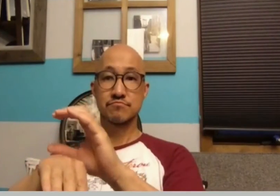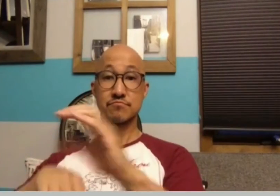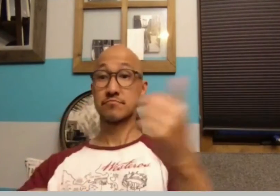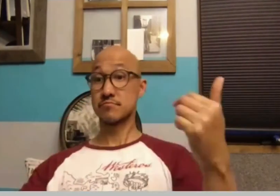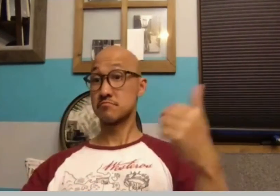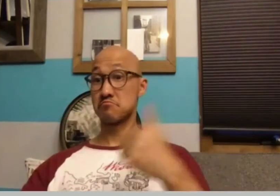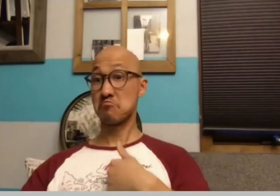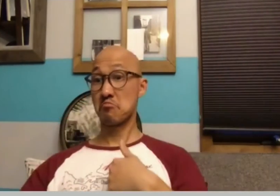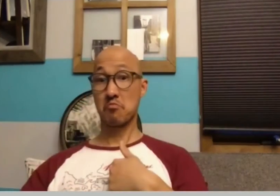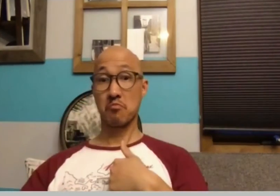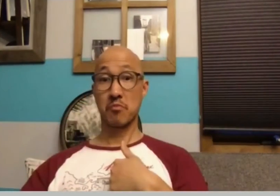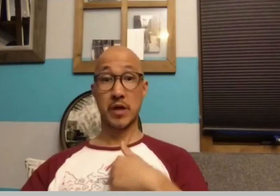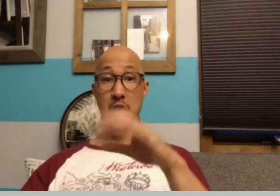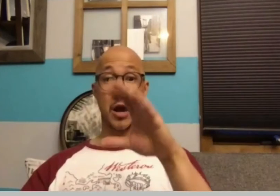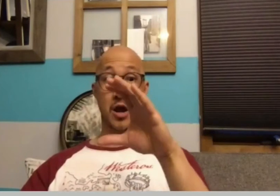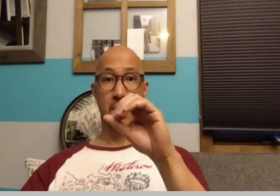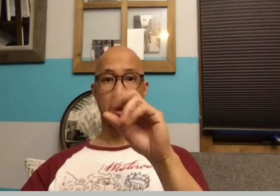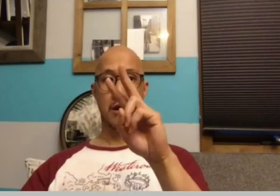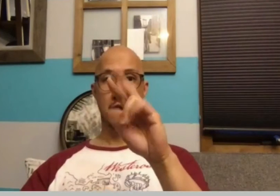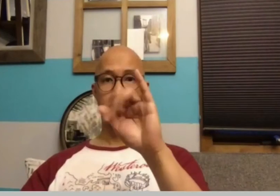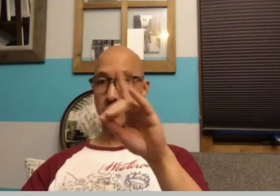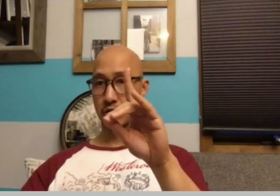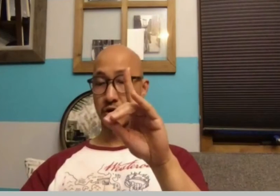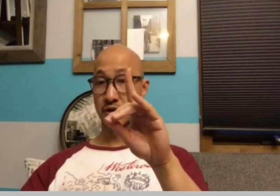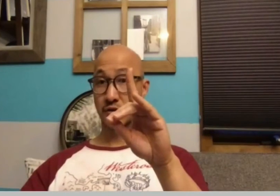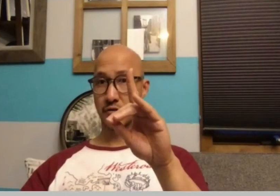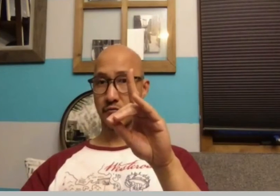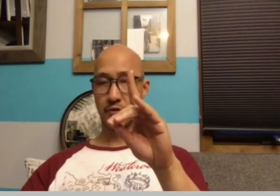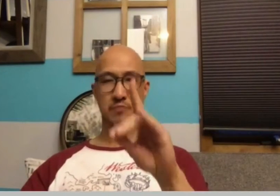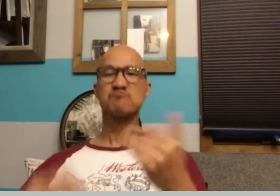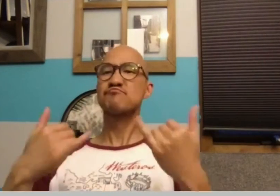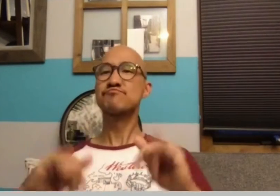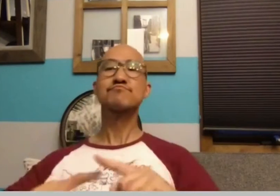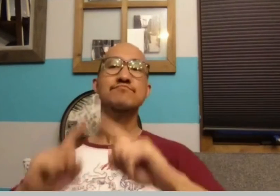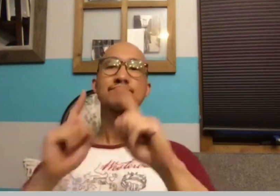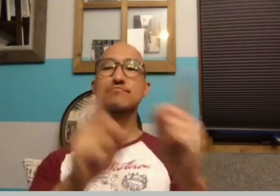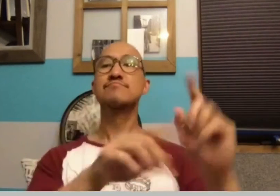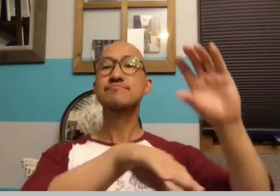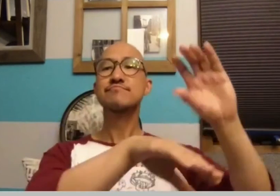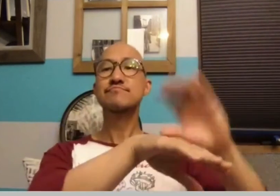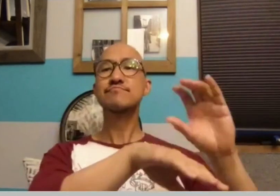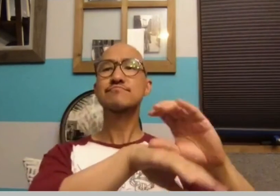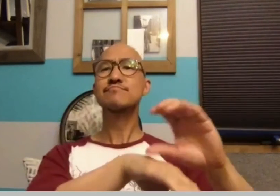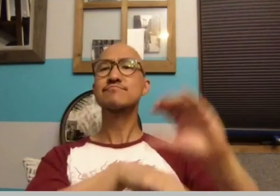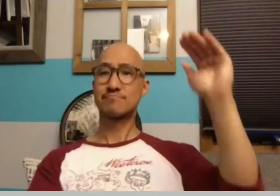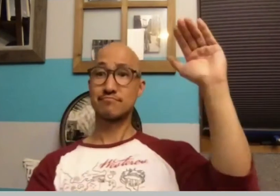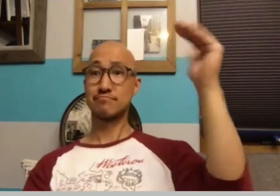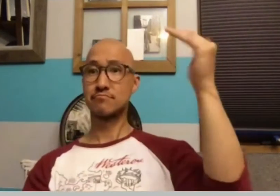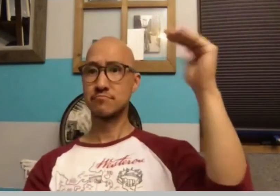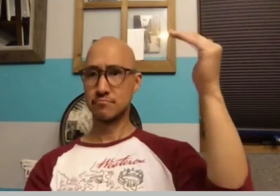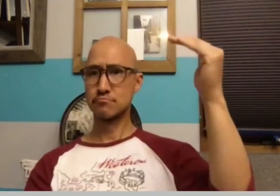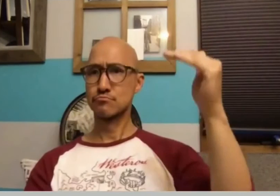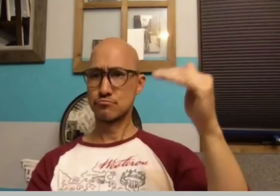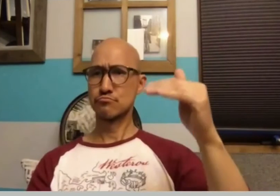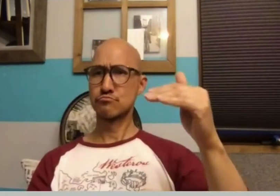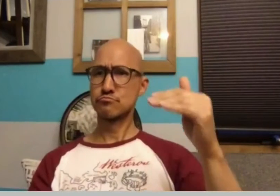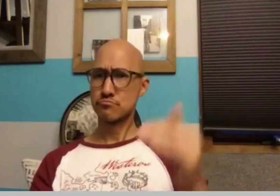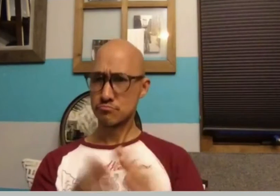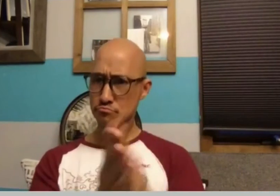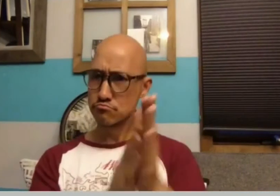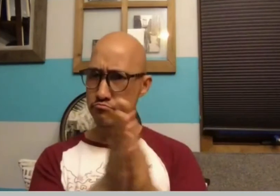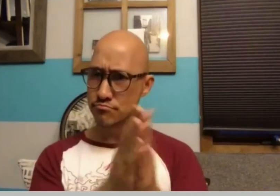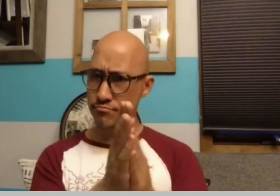or I'm virtual during COVID and I'm, spending so much time with my family in the Bible, talking about great things and praying and all these great